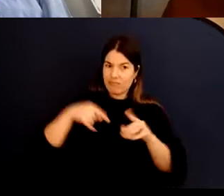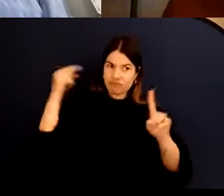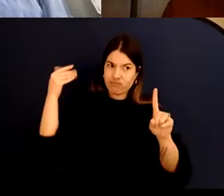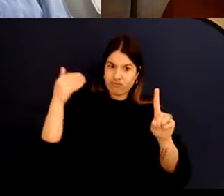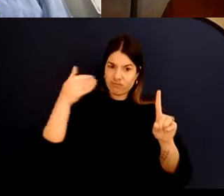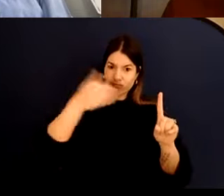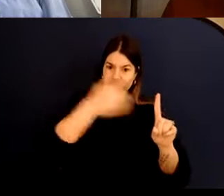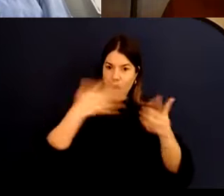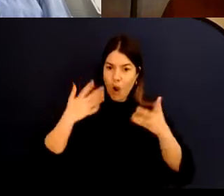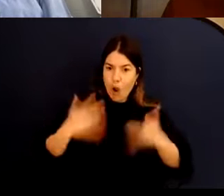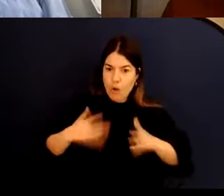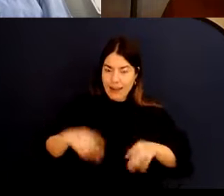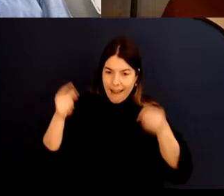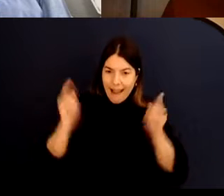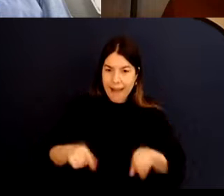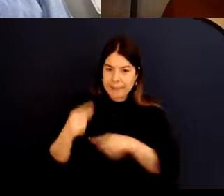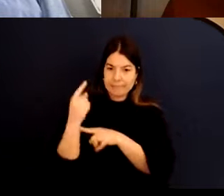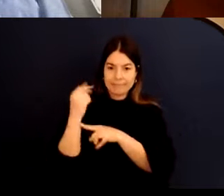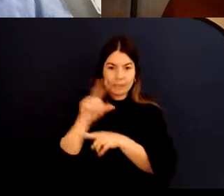with identifier questions.